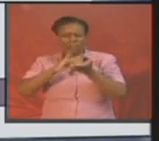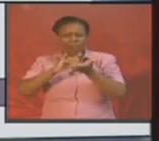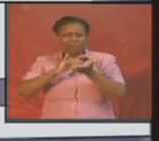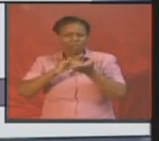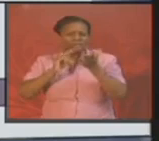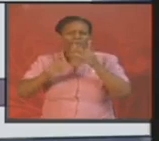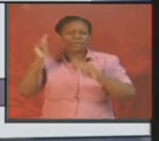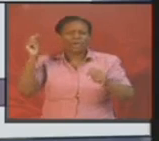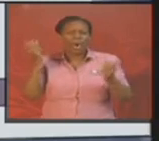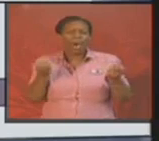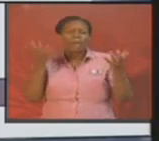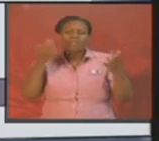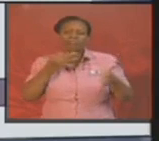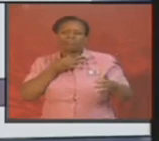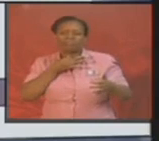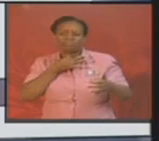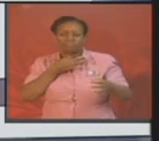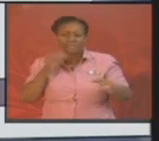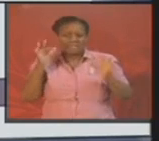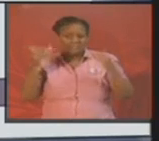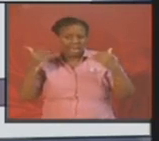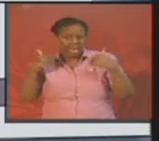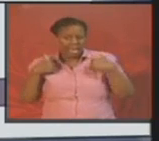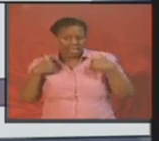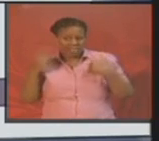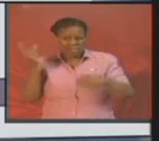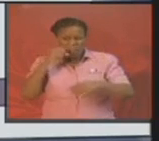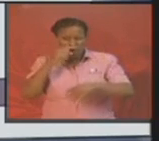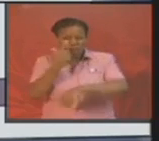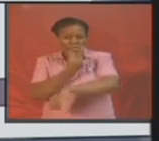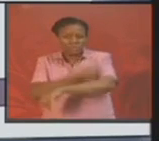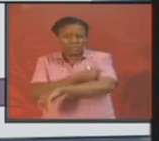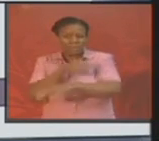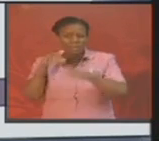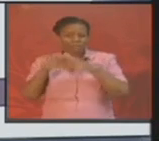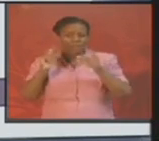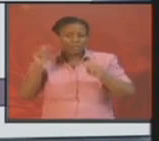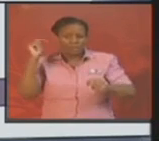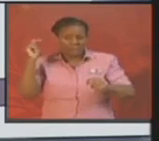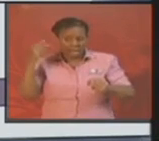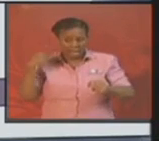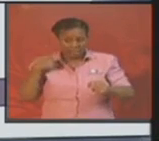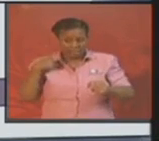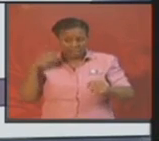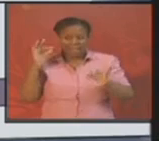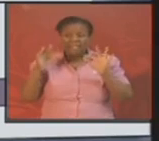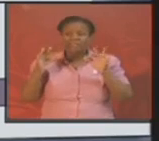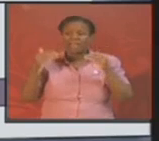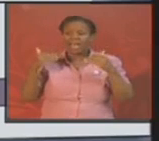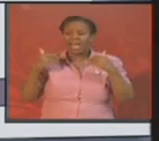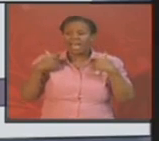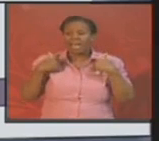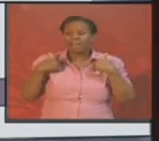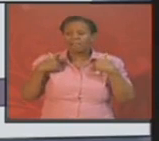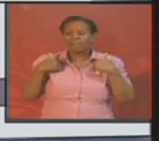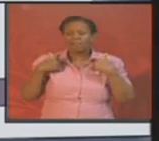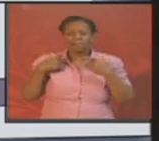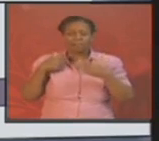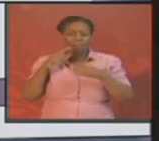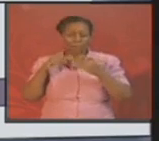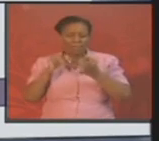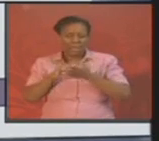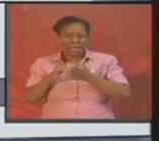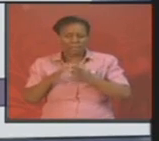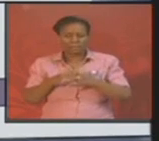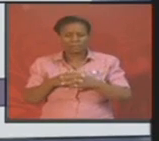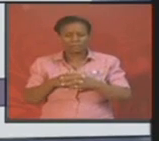Tobago, and has there been a case of fake vaccine in Trinidad and Tobago? And if you could give us some background on that, please. Okay,